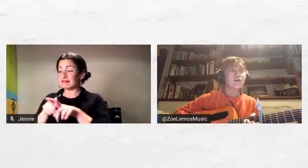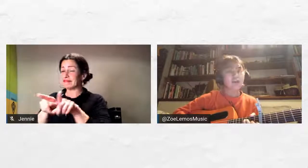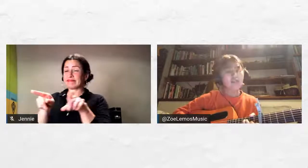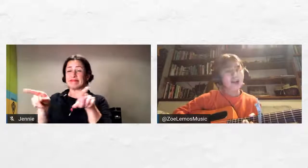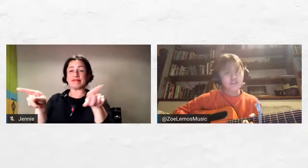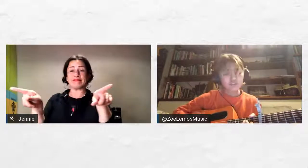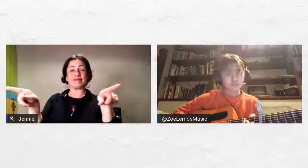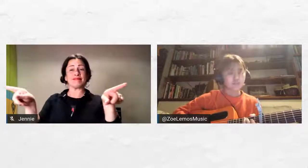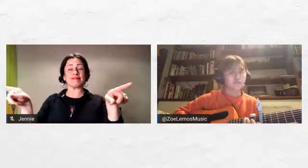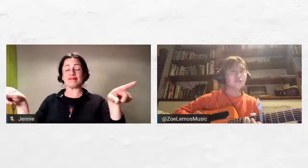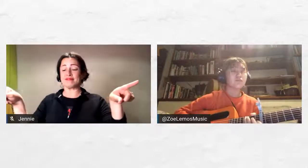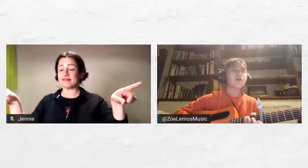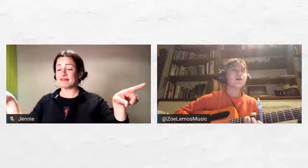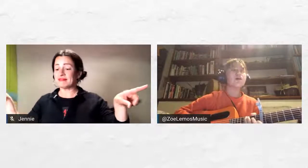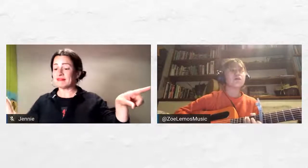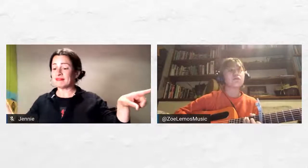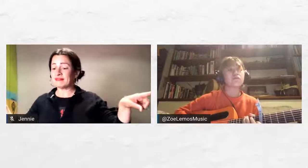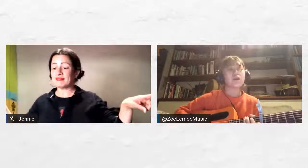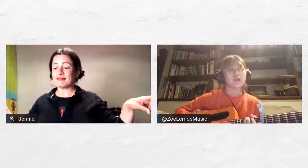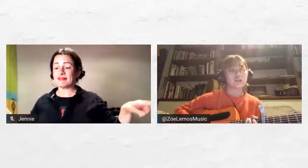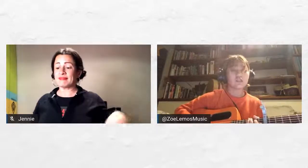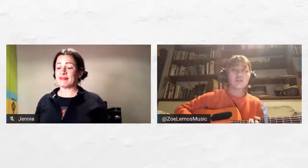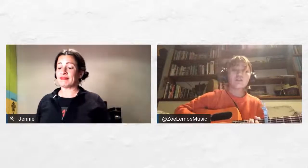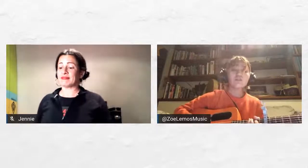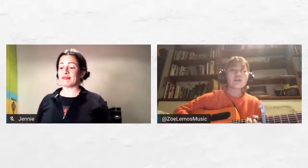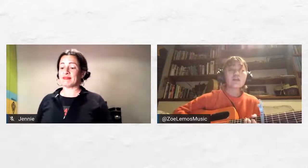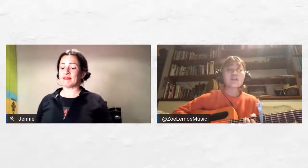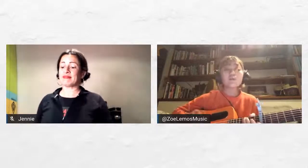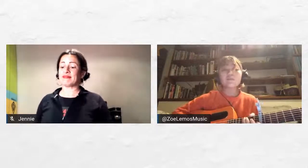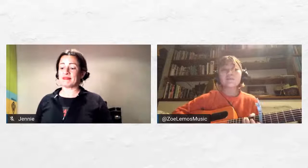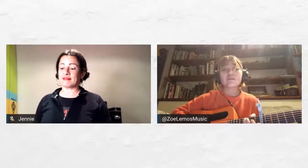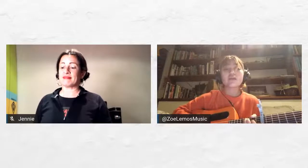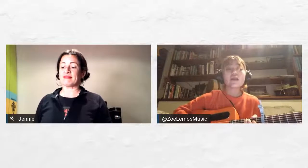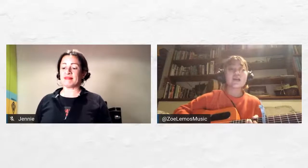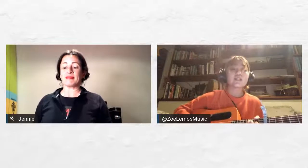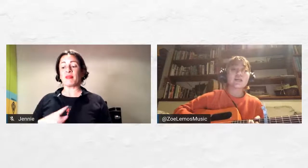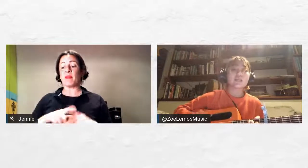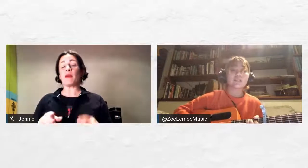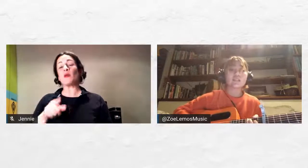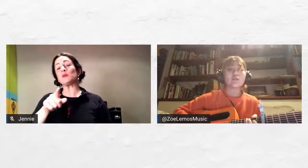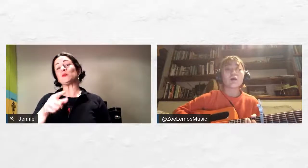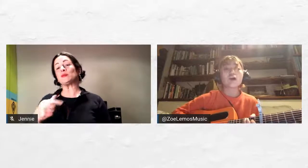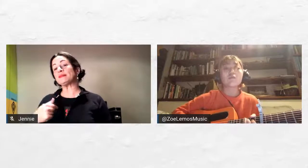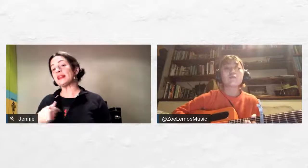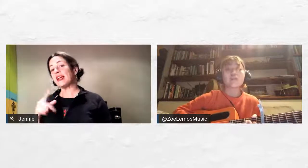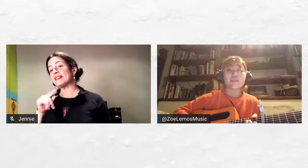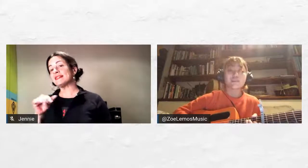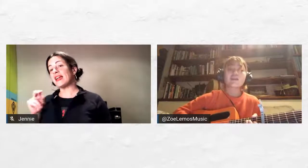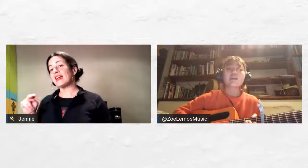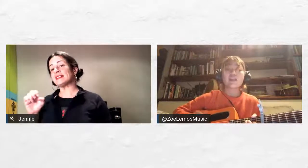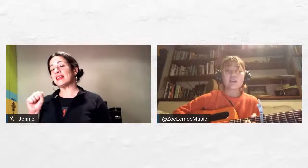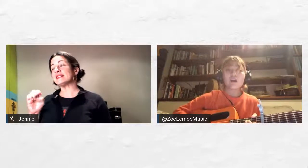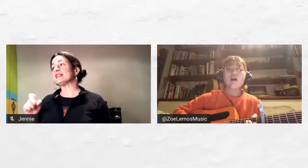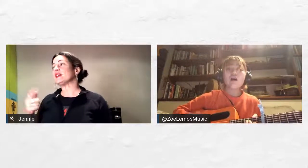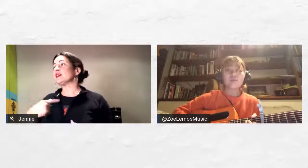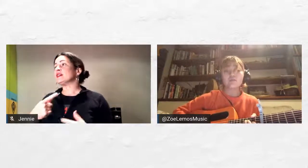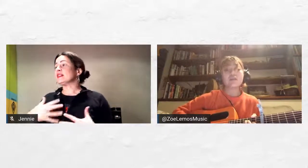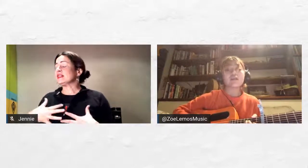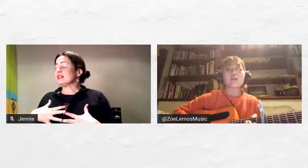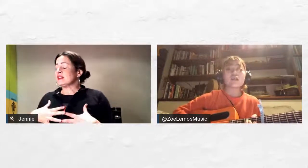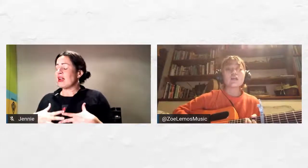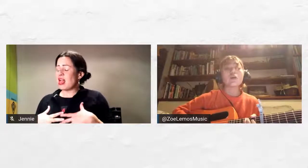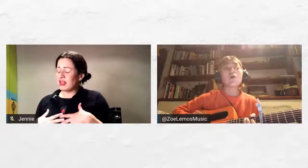Oh, life's free from the other ways. For you, me, and Tennessee, well, breathing's getting hard